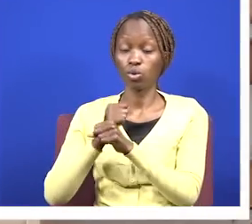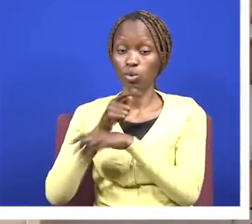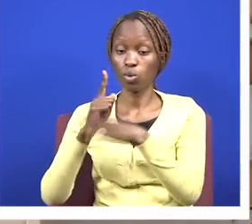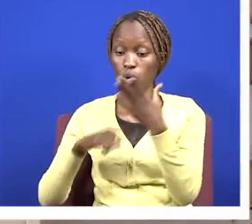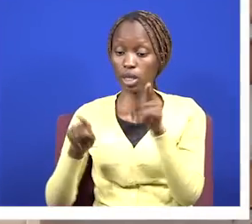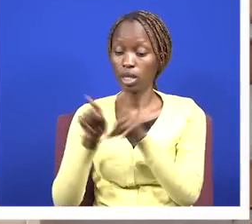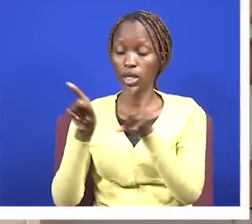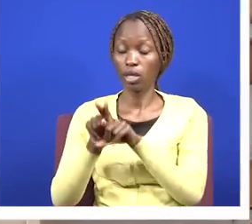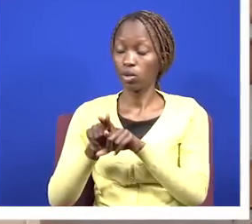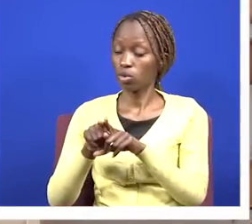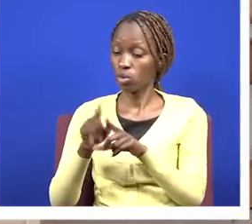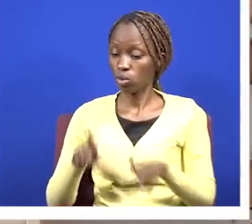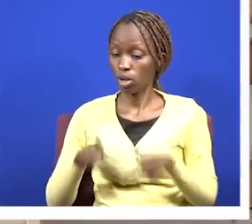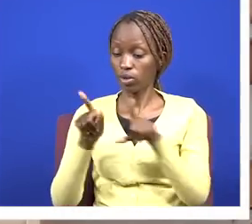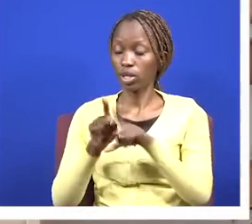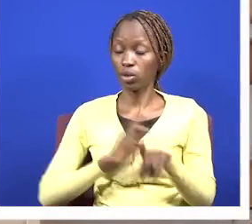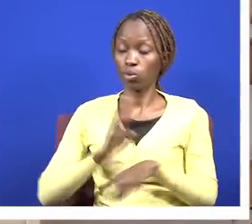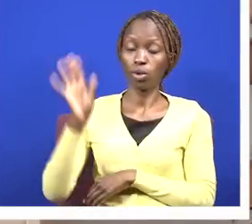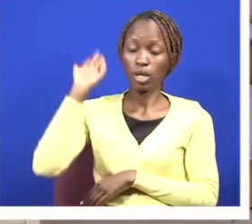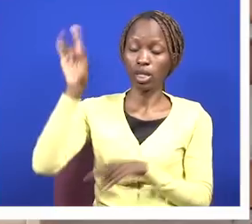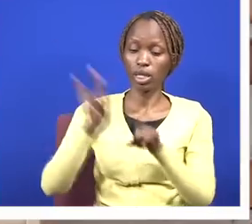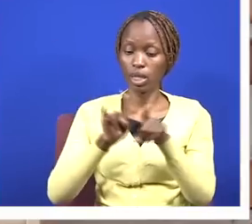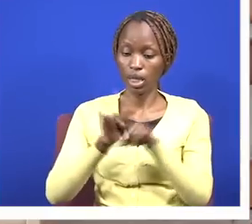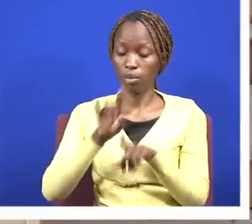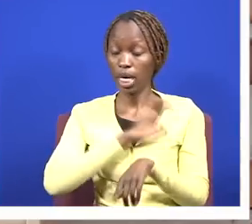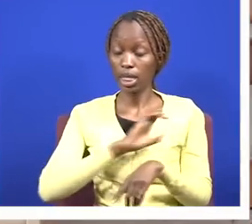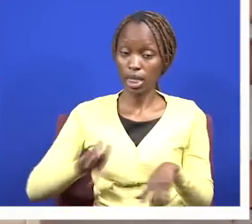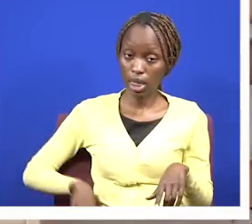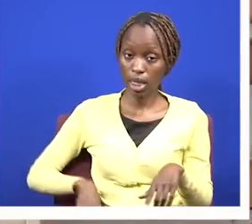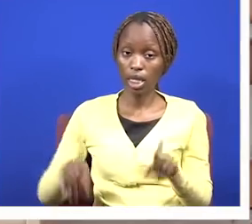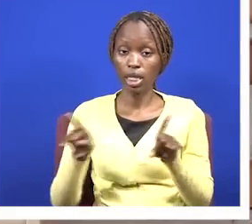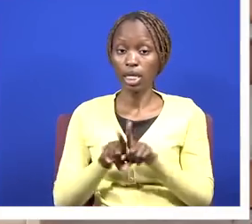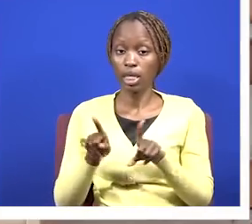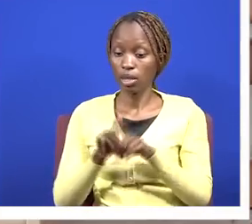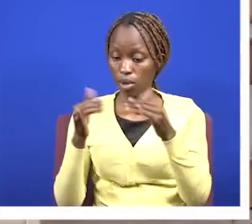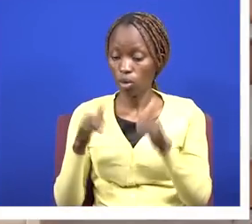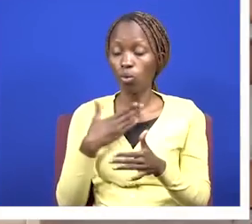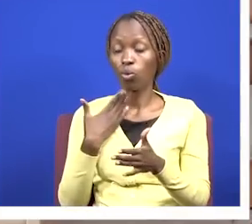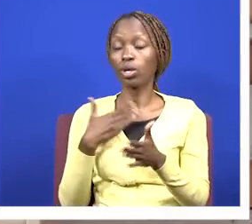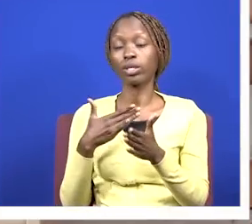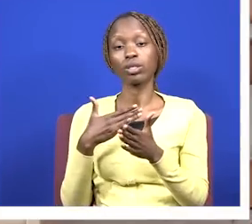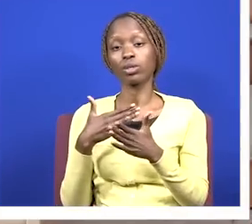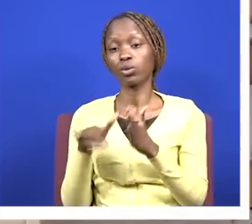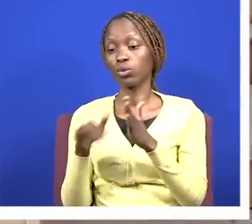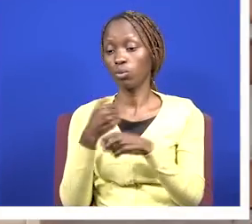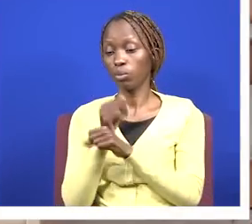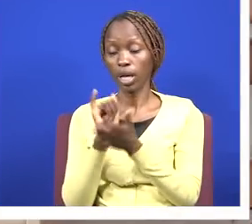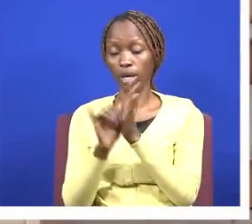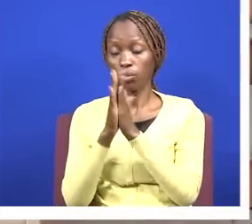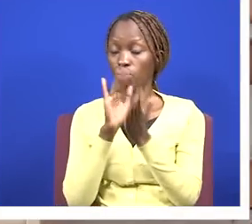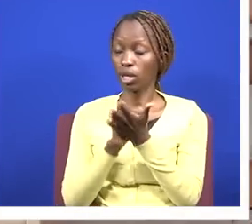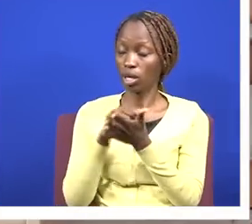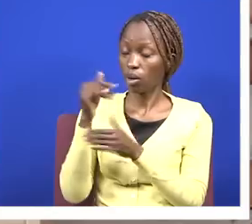according to his will, just like Esther did. And in fact, we are going to do so right now so that God can help us